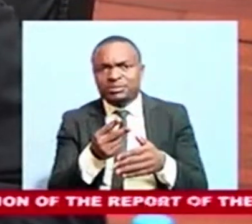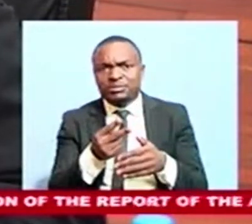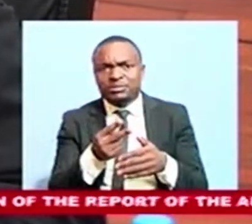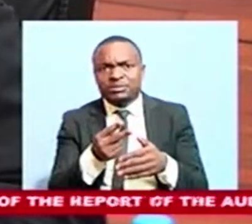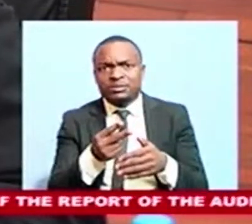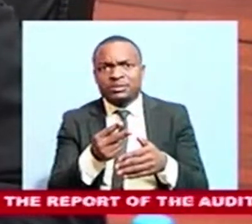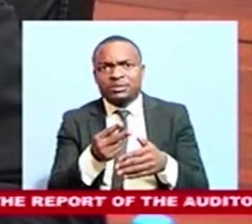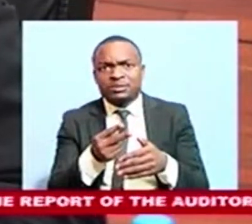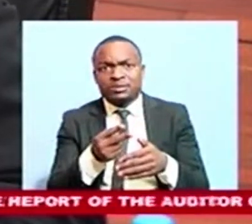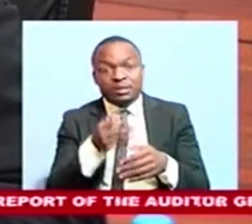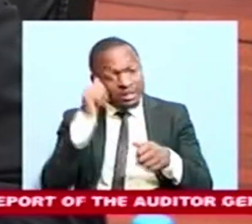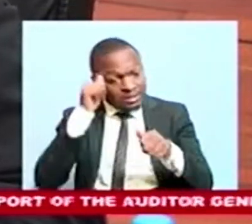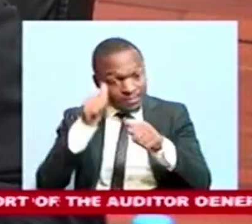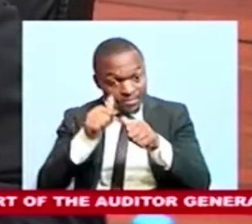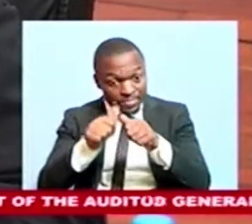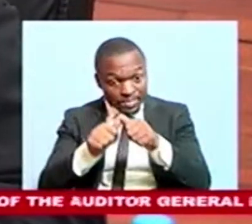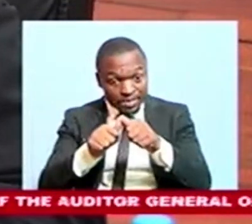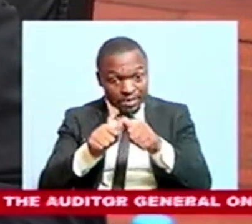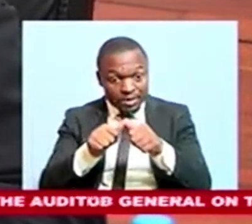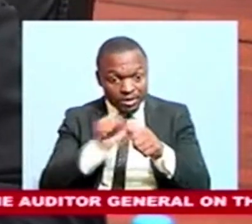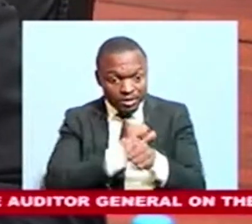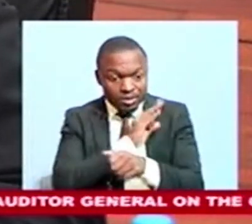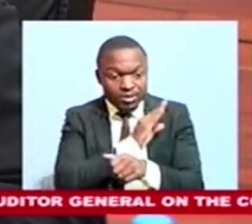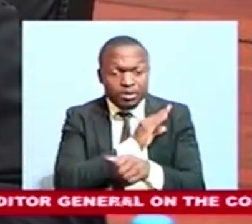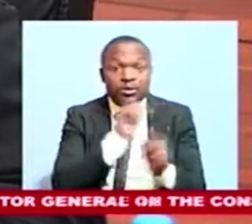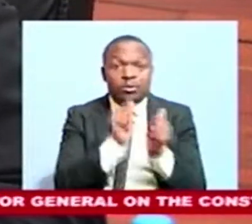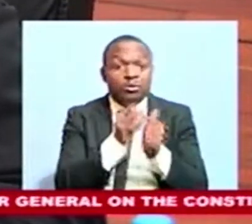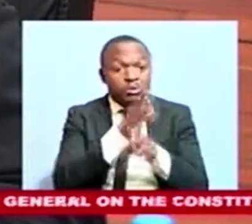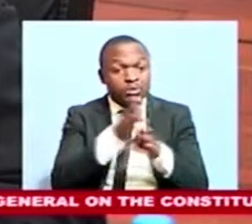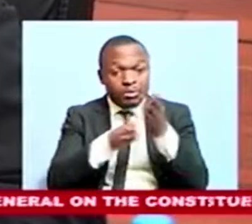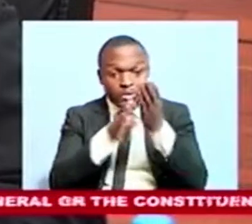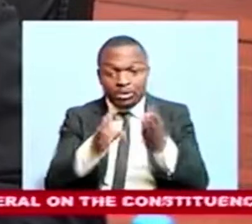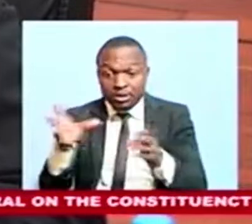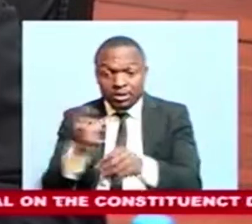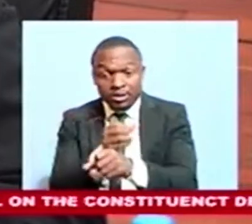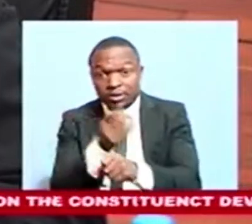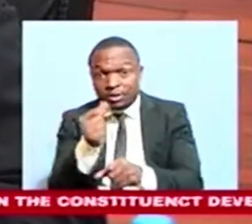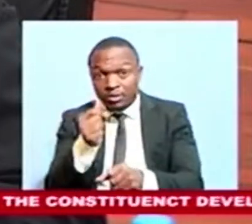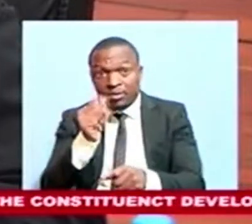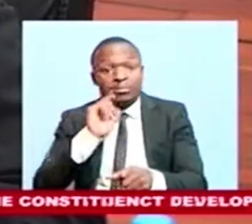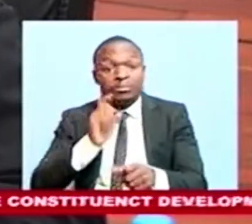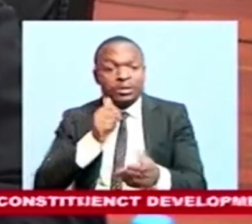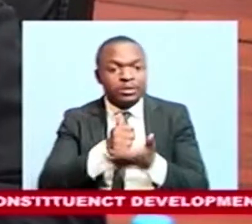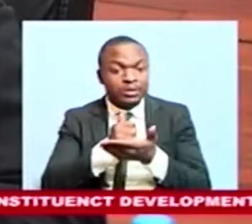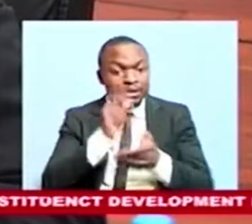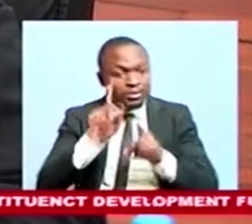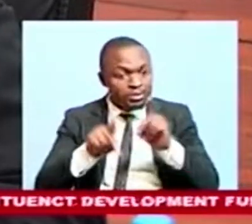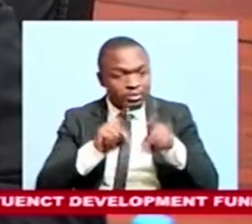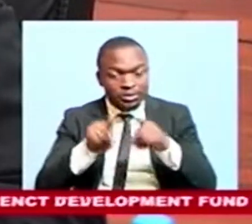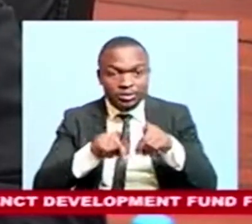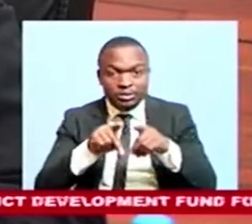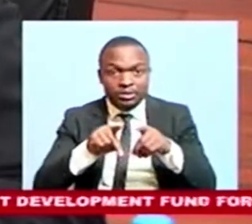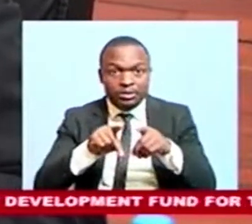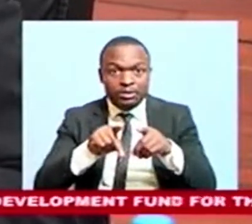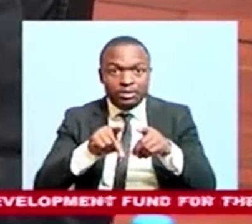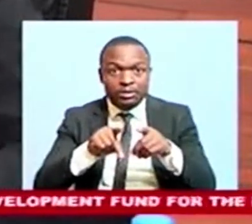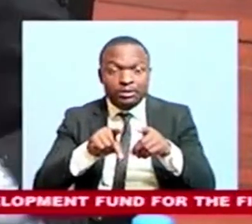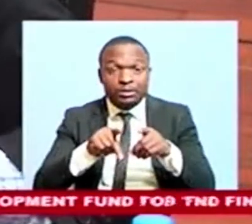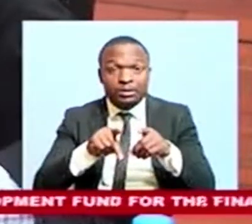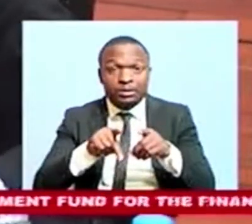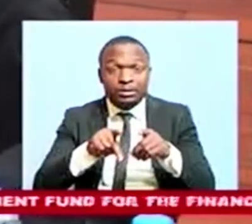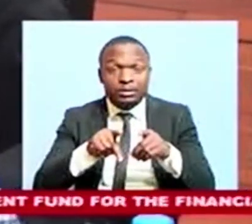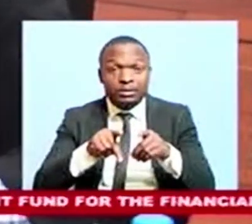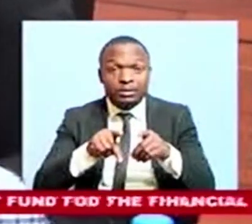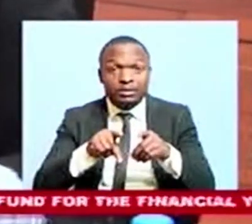contractors. And this is taking away the monies which are supposed to help the people of Sengahill. We can easily